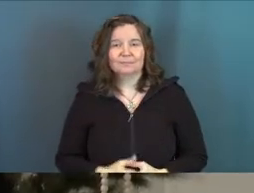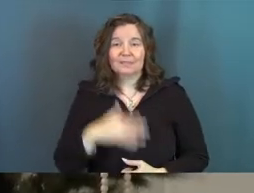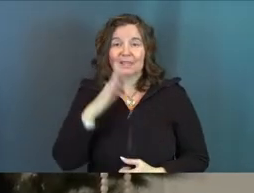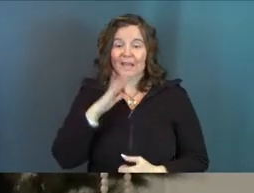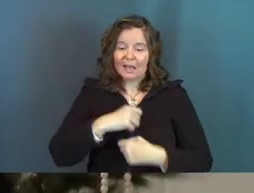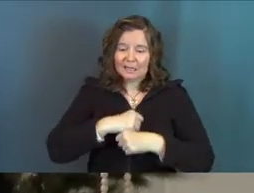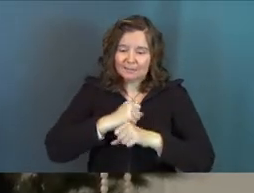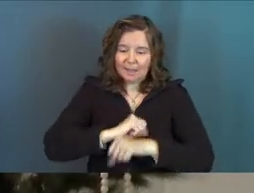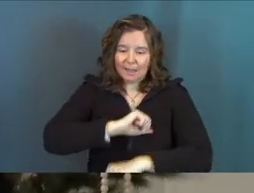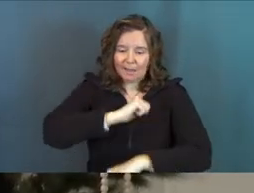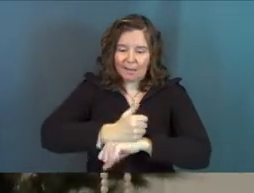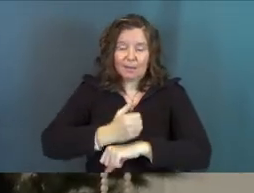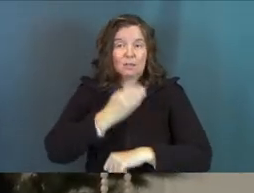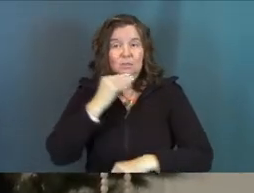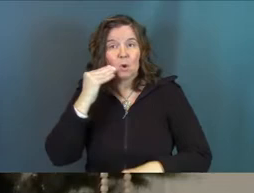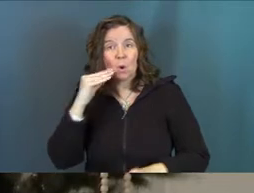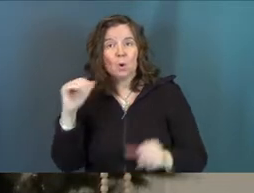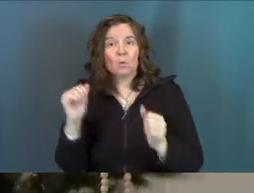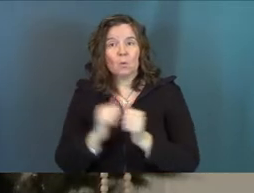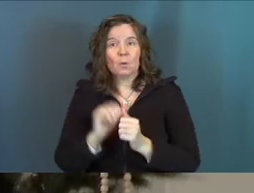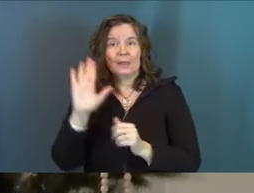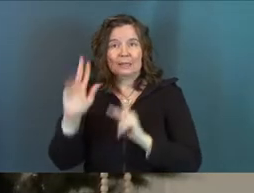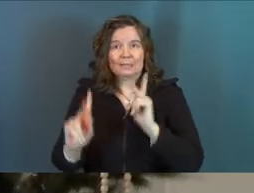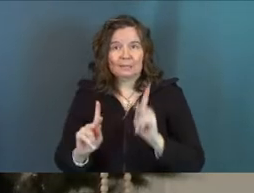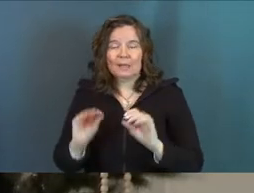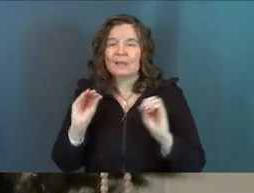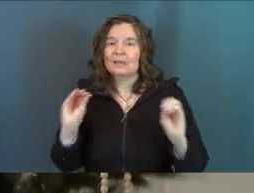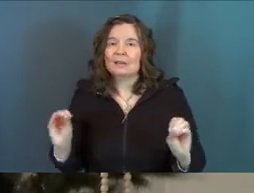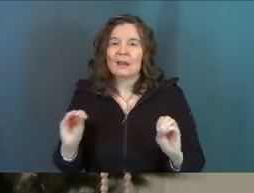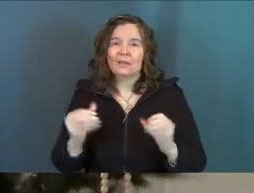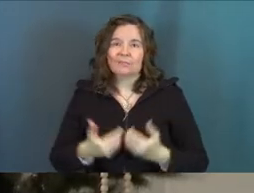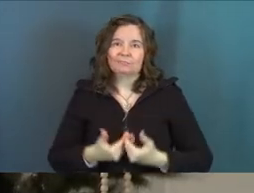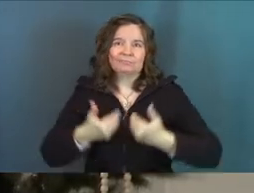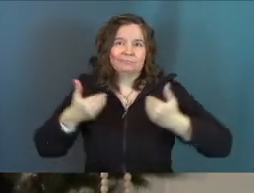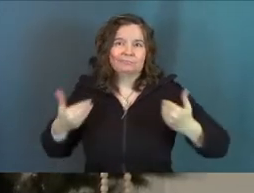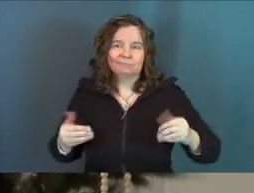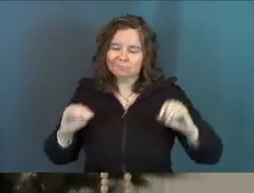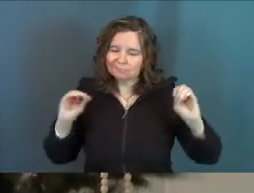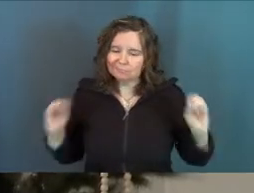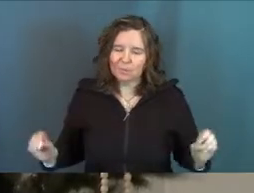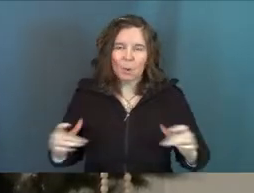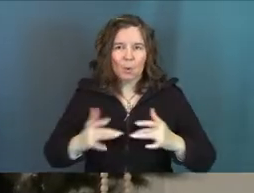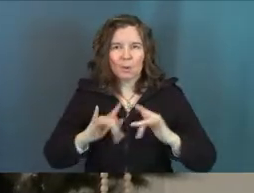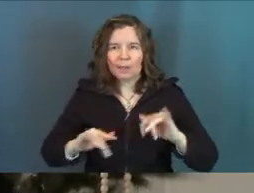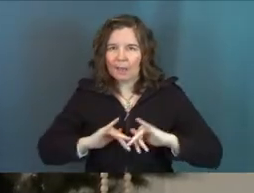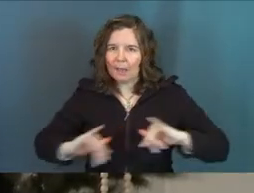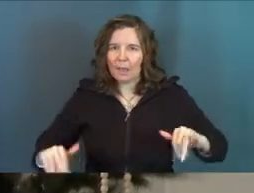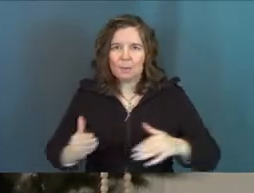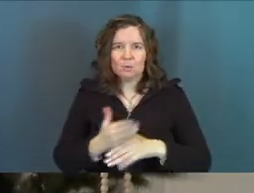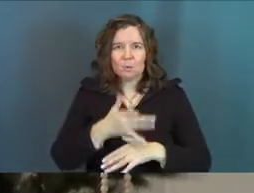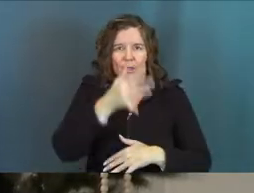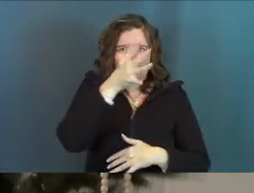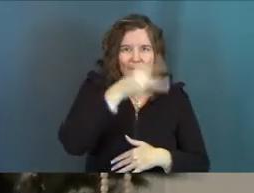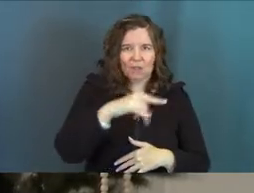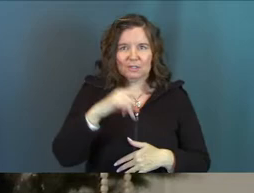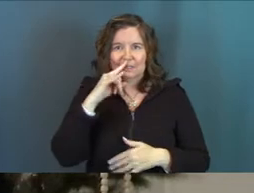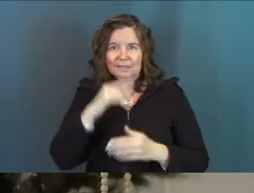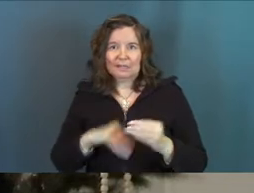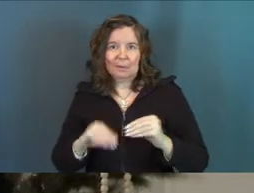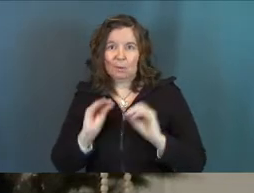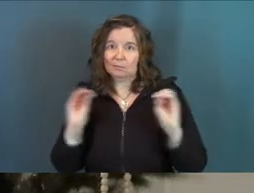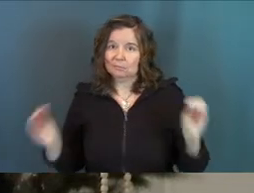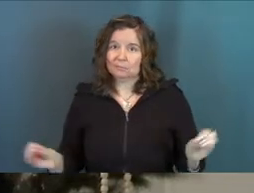God has made his home with his people. Nothing stands in the way. There is no gap between the Father and his kids